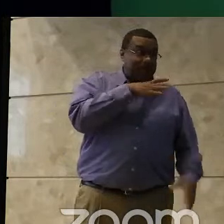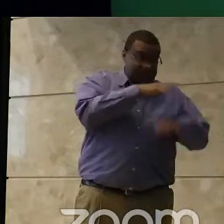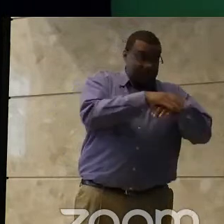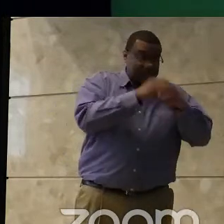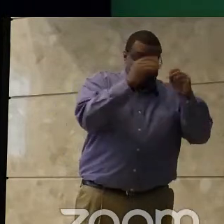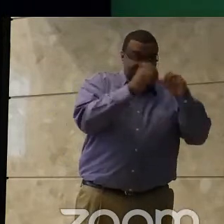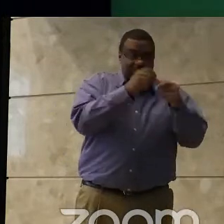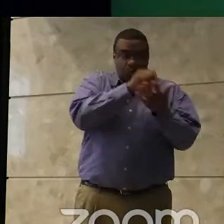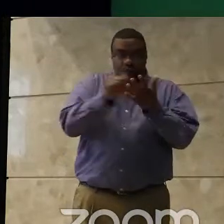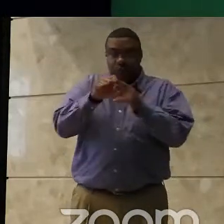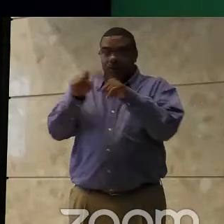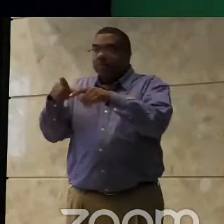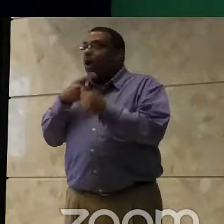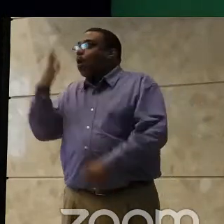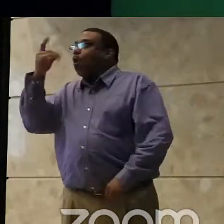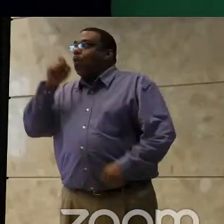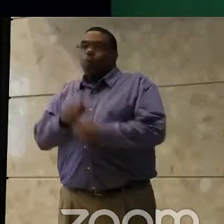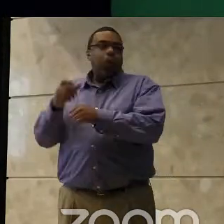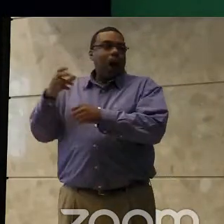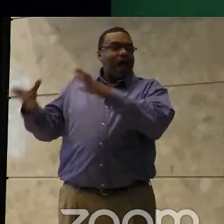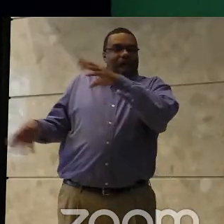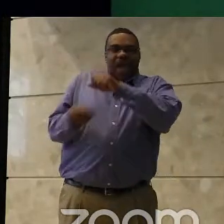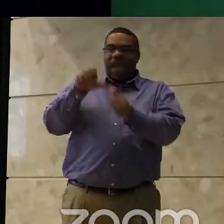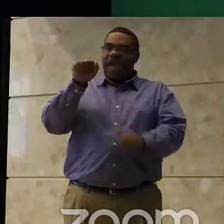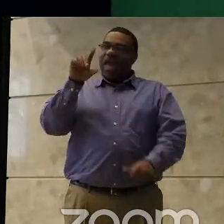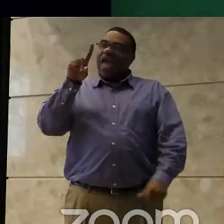and I said, why the adverb?